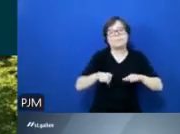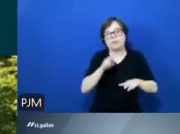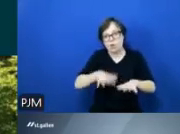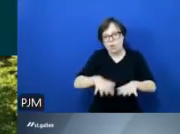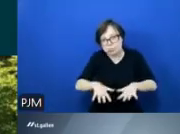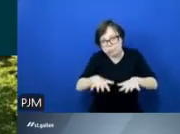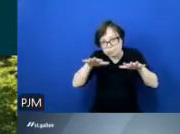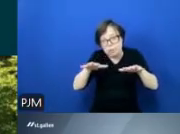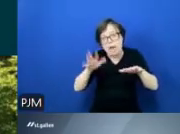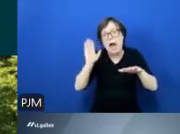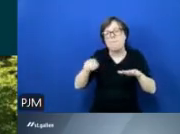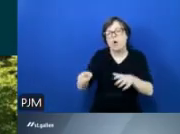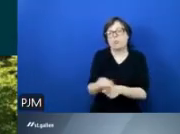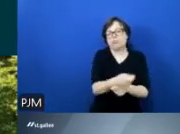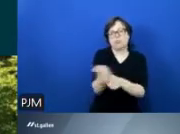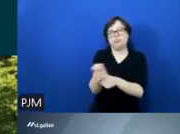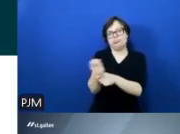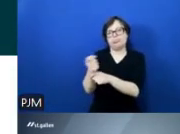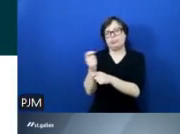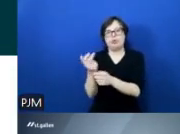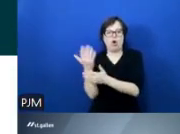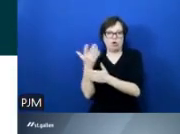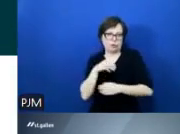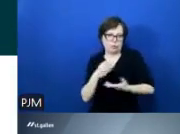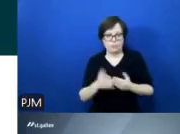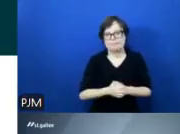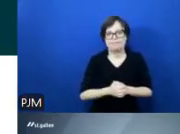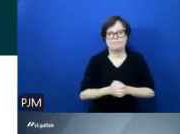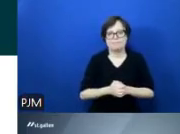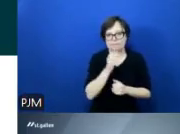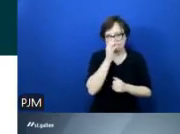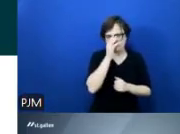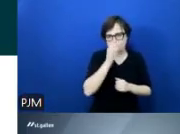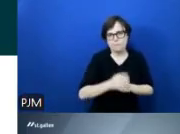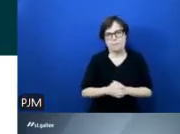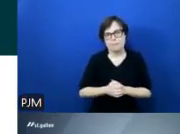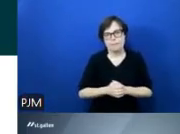and store water in order to water the plants.